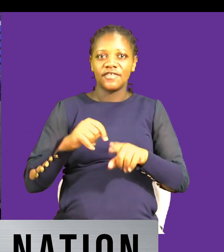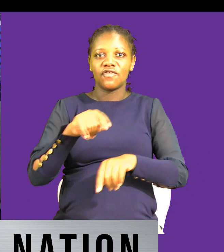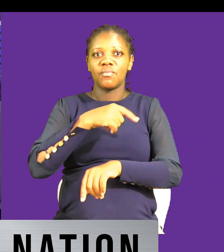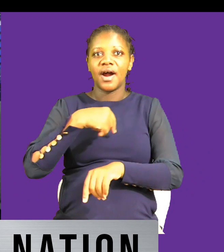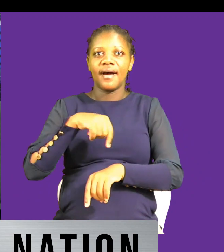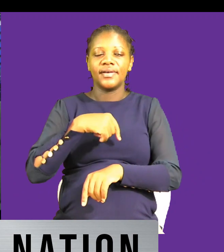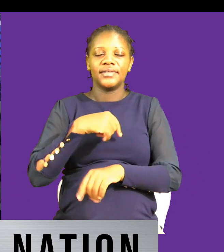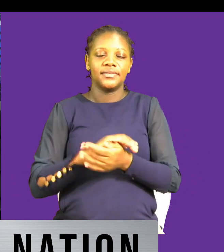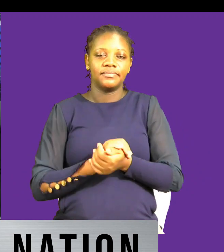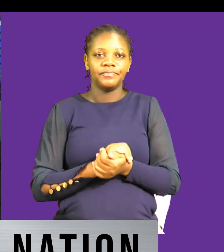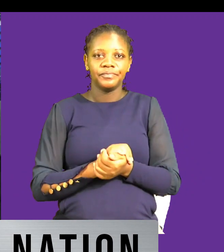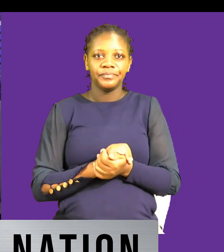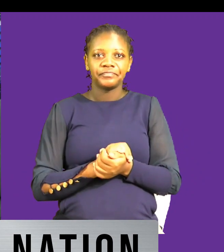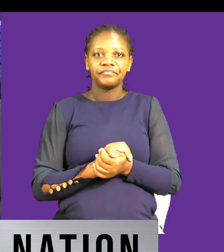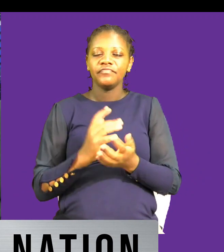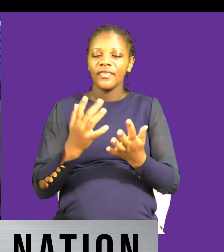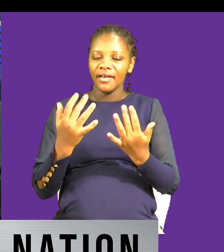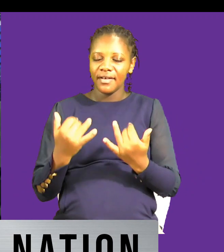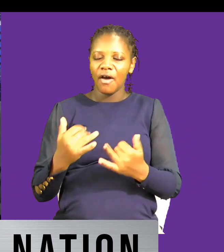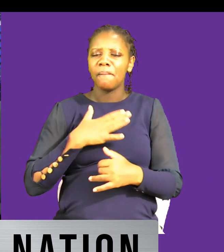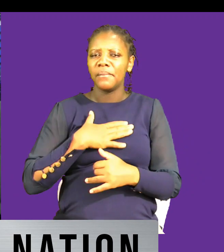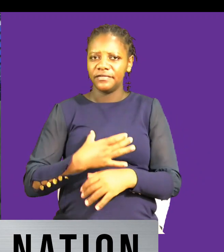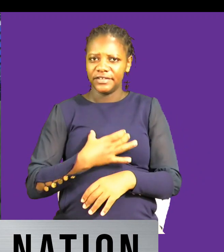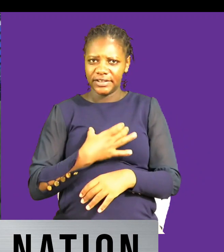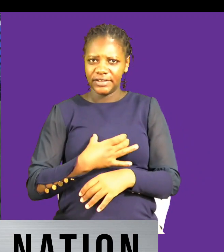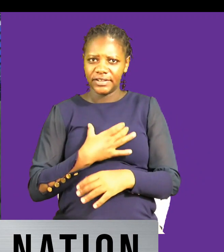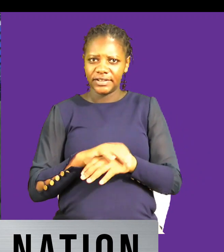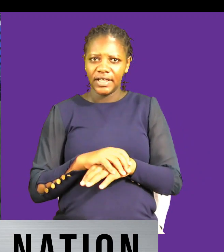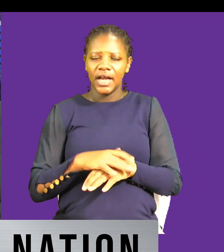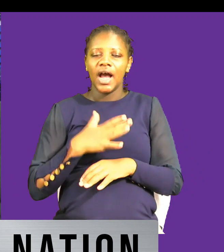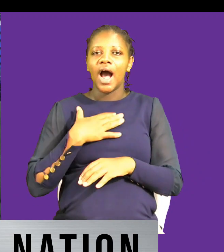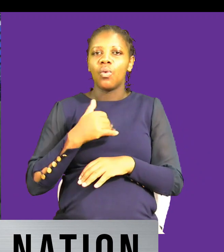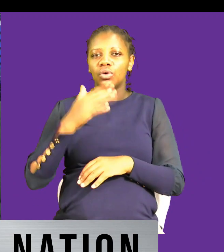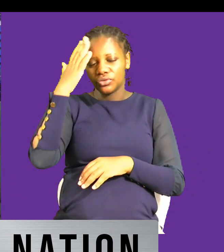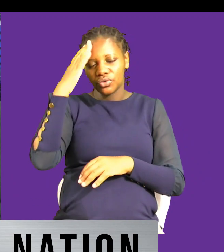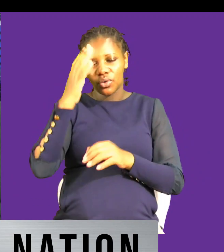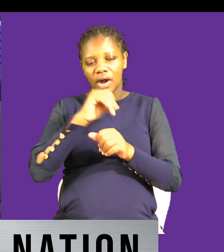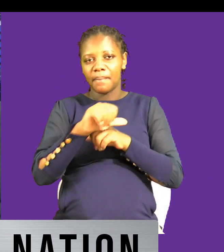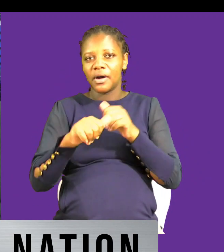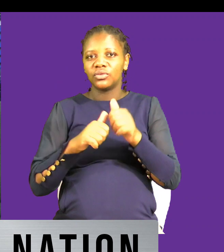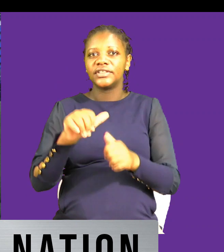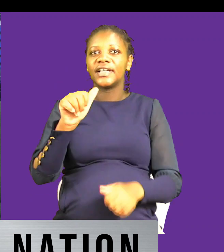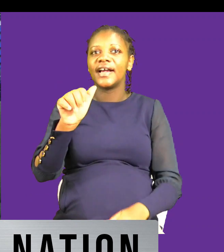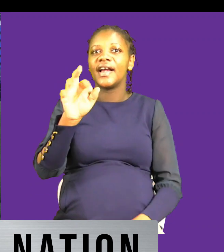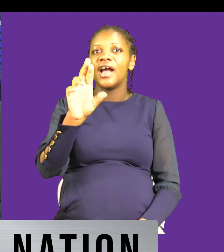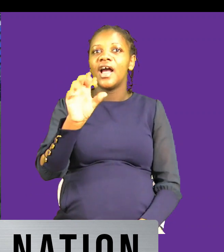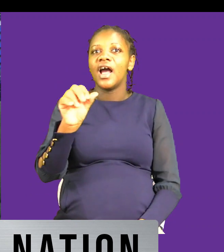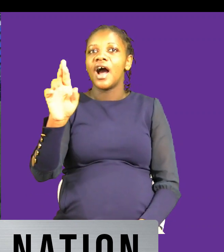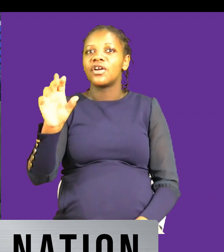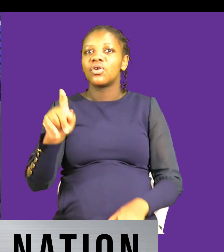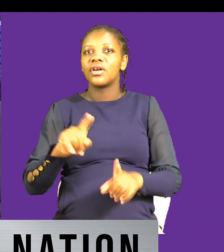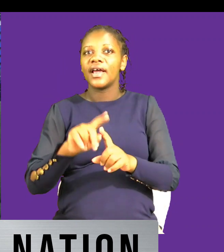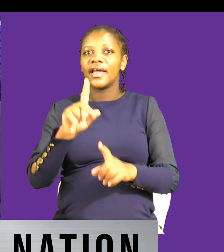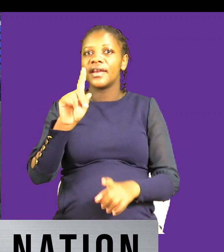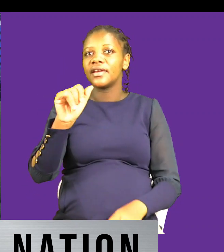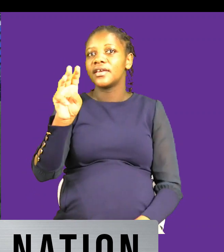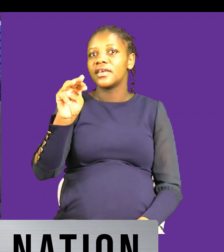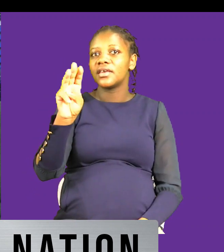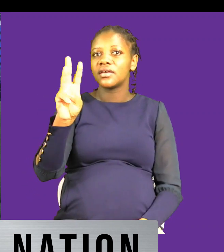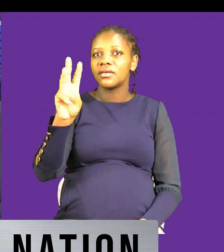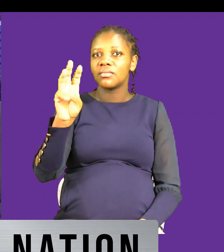Yes, Jonah. Nicholas. Happy holidays. By the way, Aurora and Kimorer. Wow. Who is going to defend the Mwananchi? Tell me something. You are